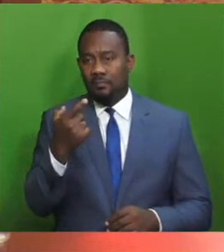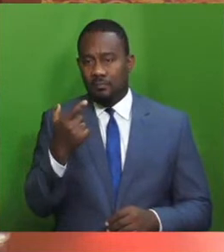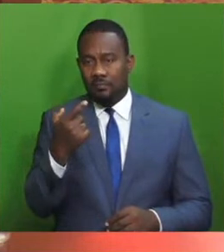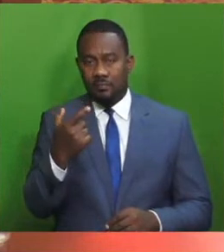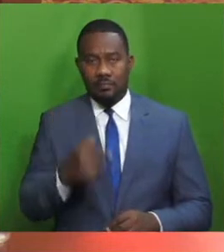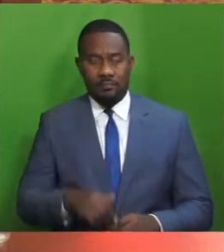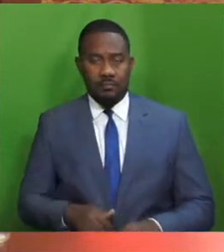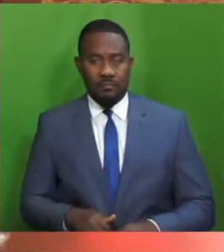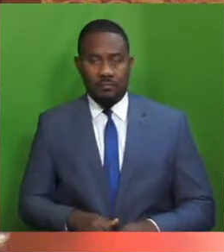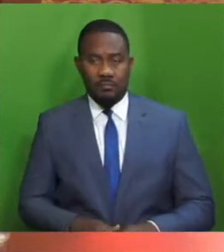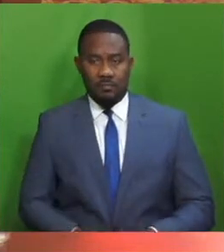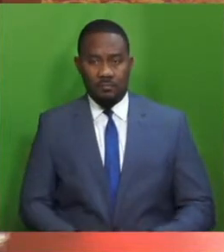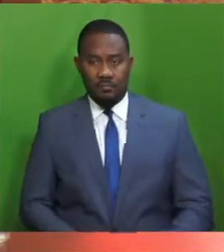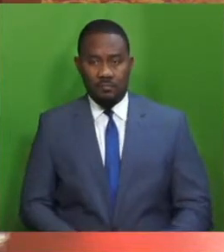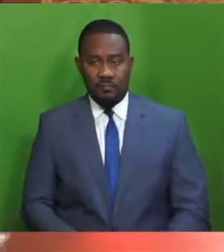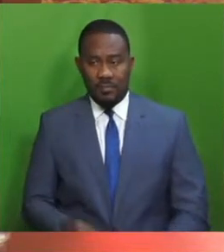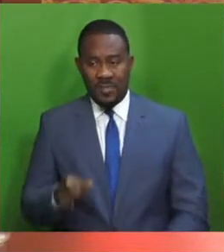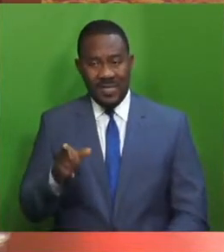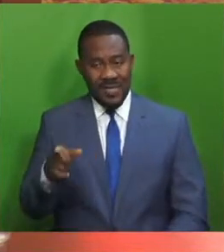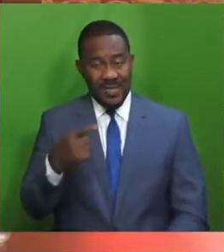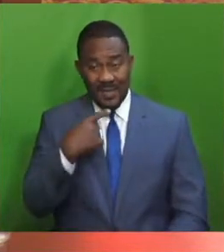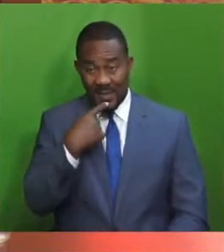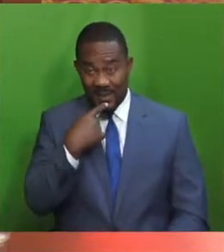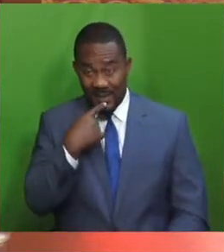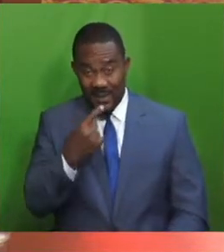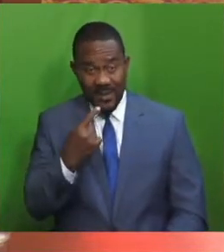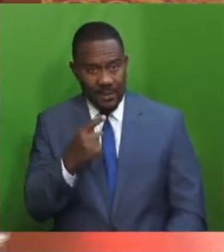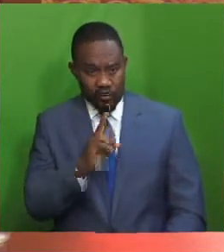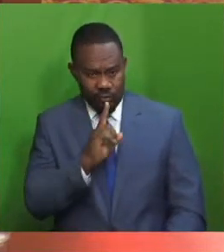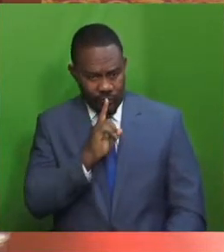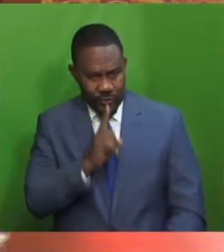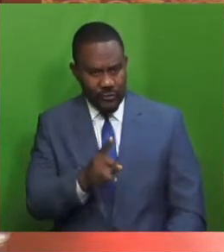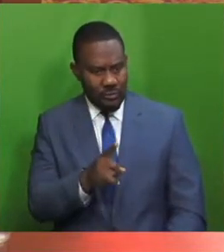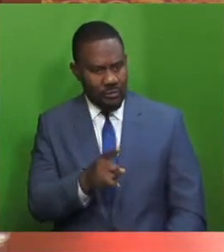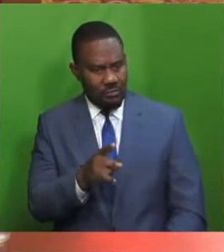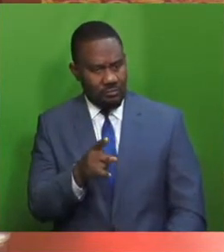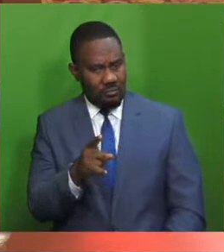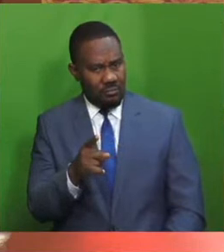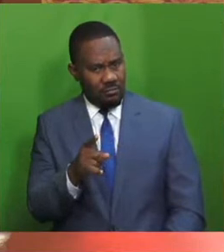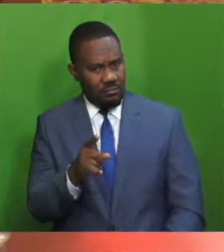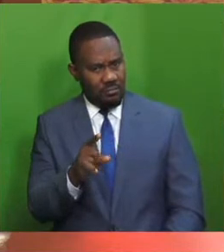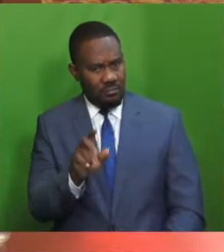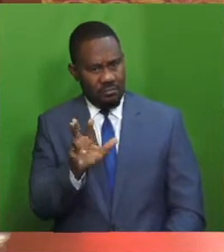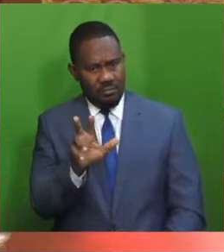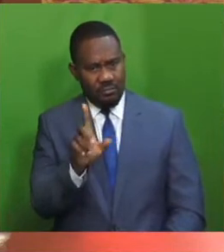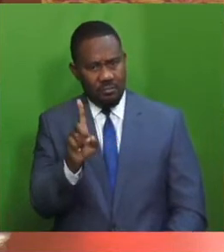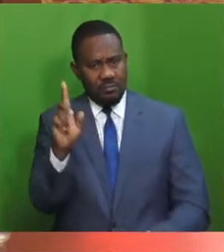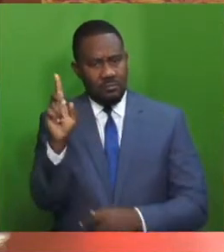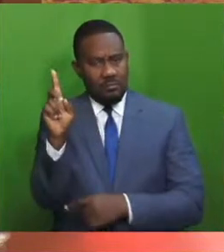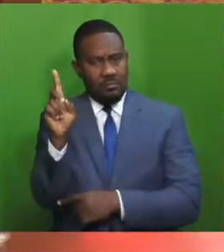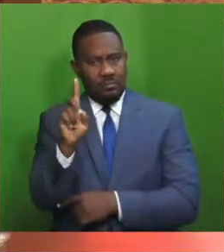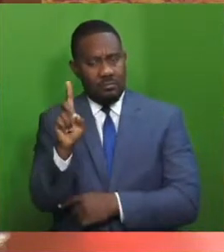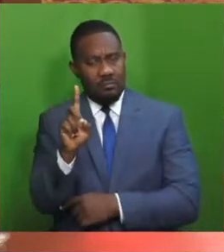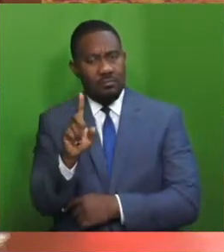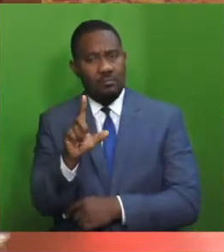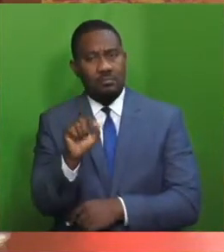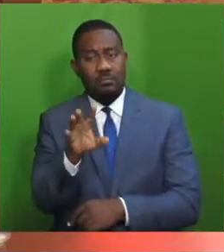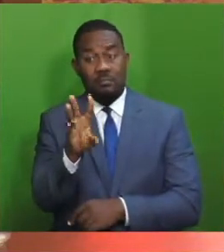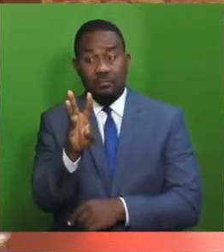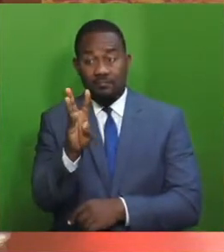policy, he related to the realities of December 31st, 2016,